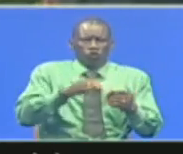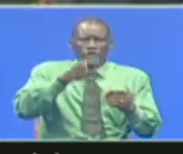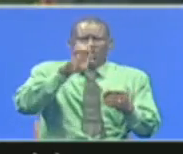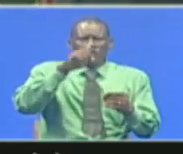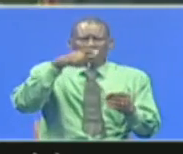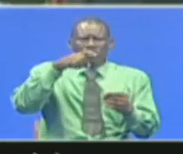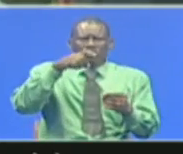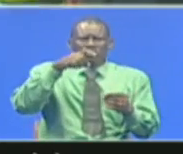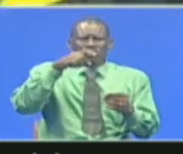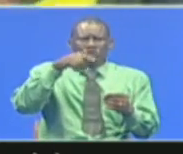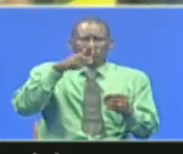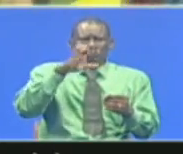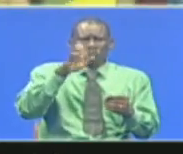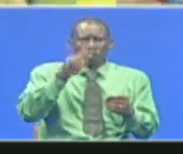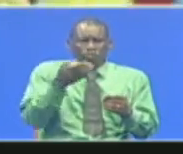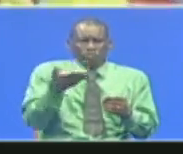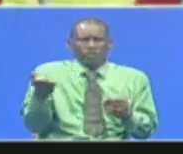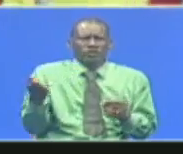products.